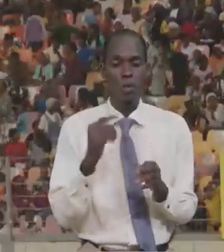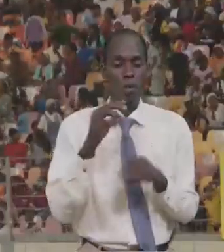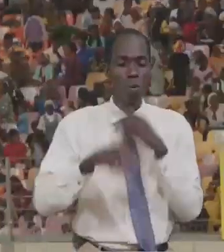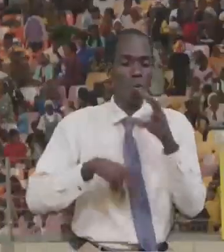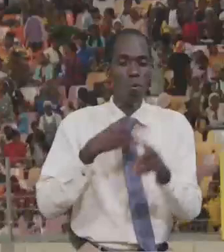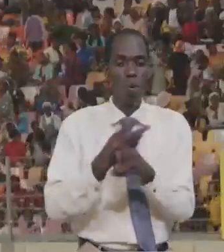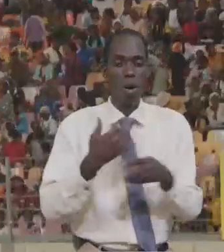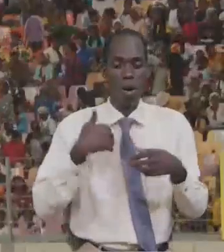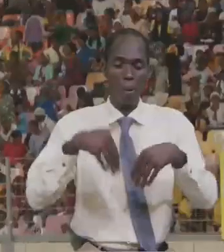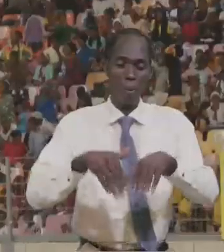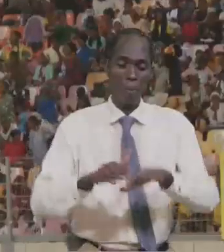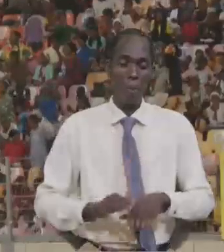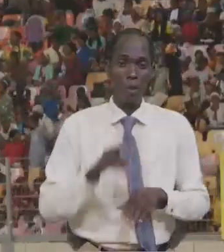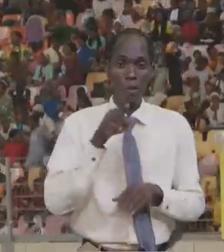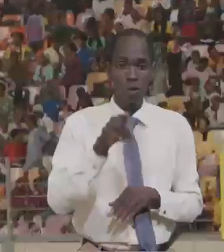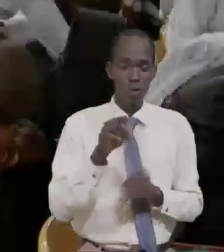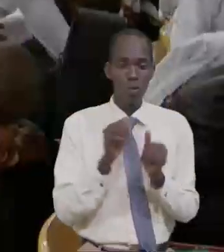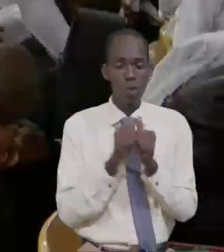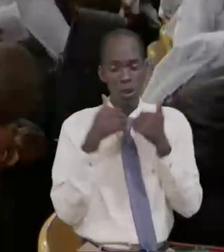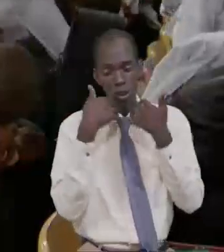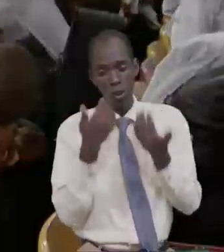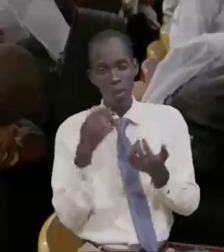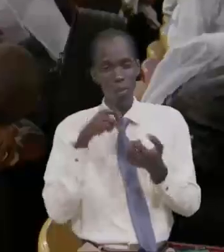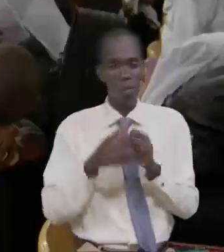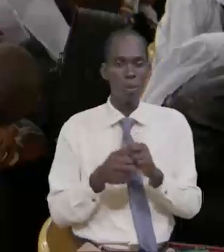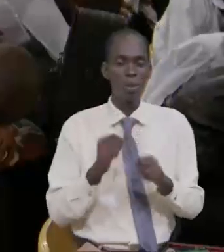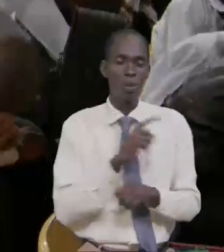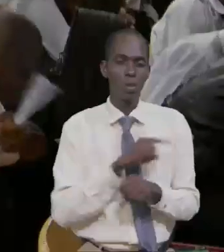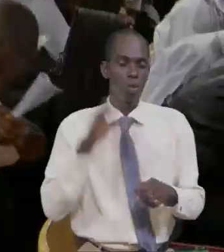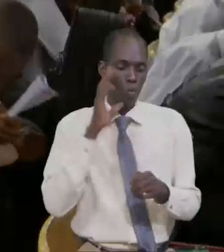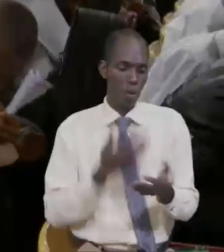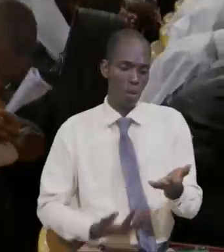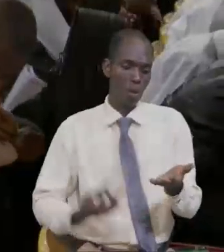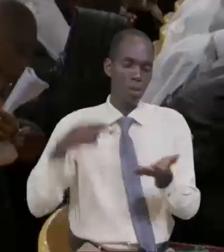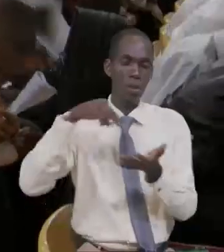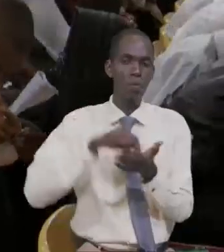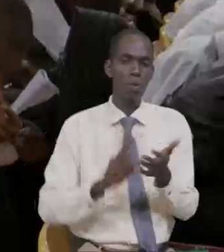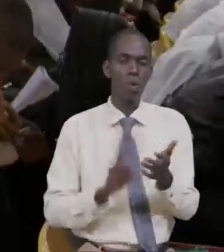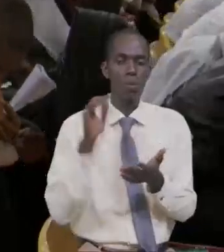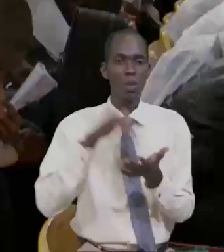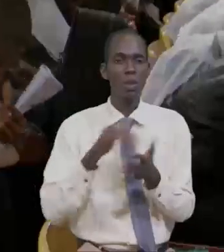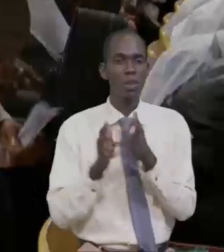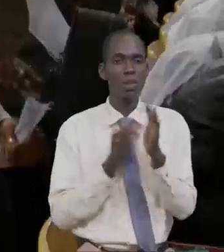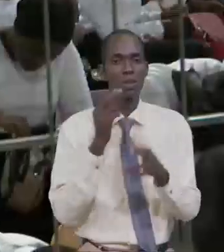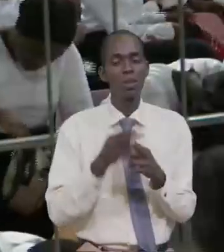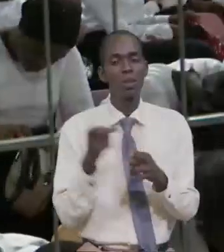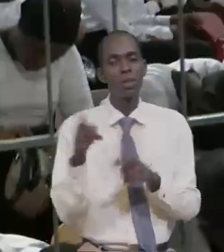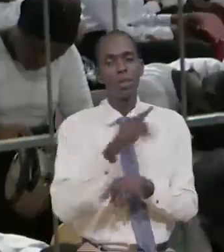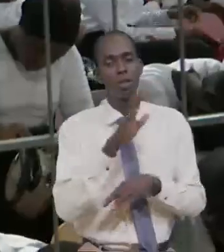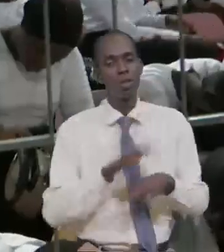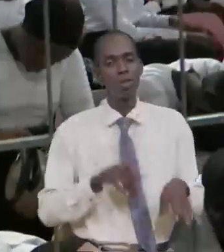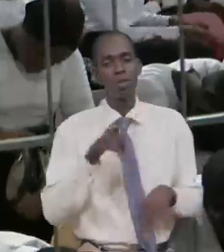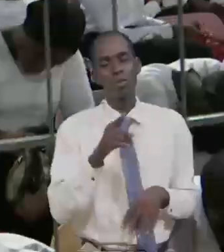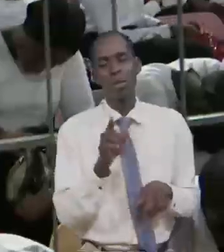what they called you. You are coming to the top of the mountain. Heads bowed and eyes closed. You want the Lord